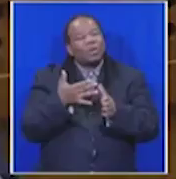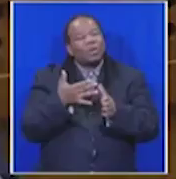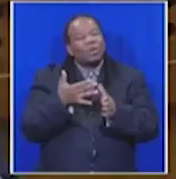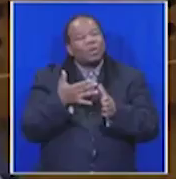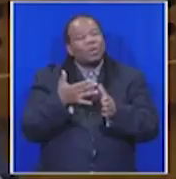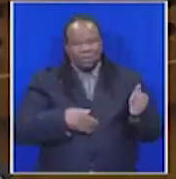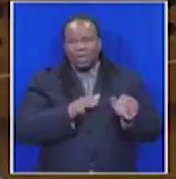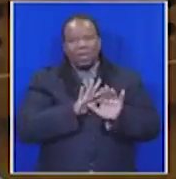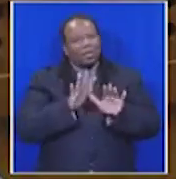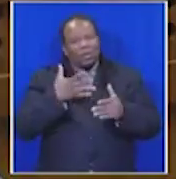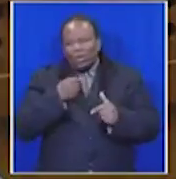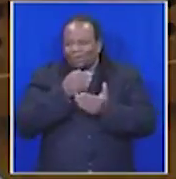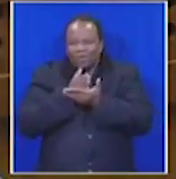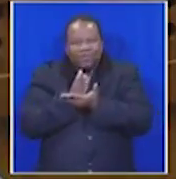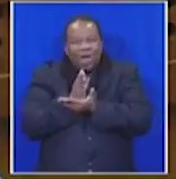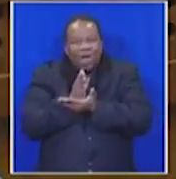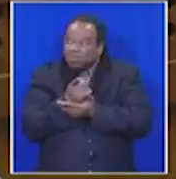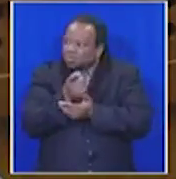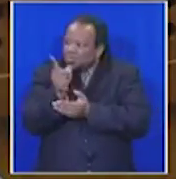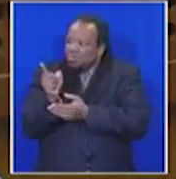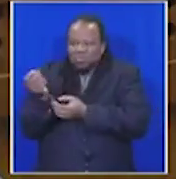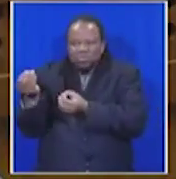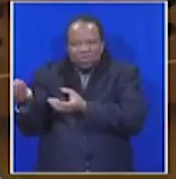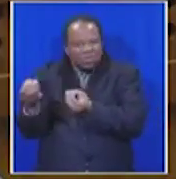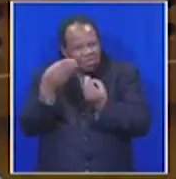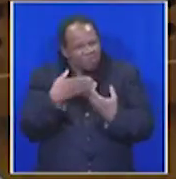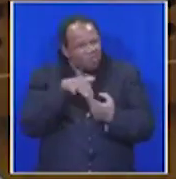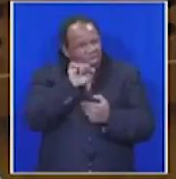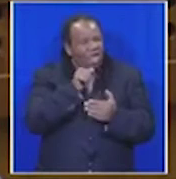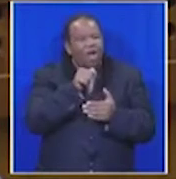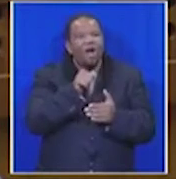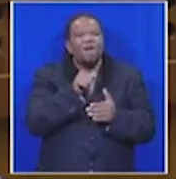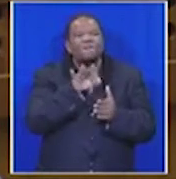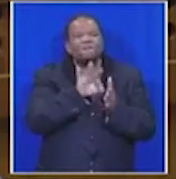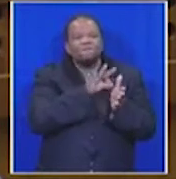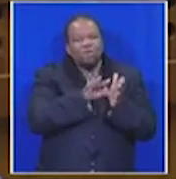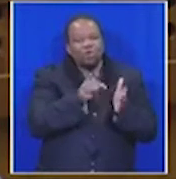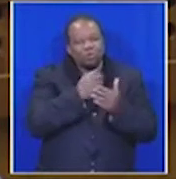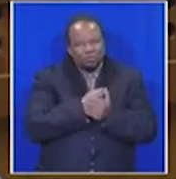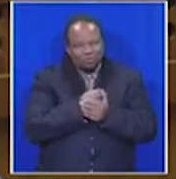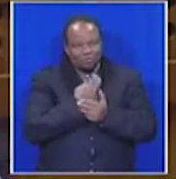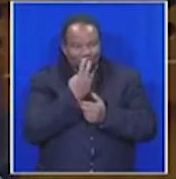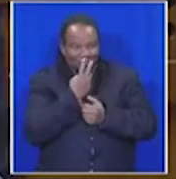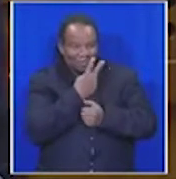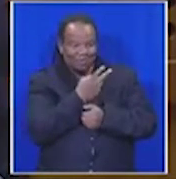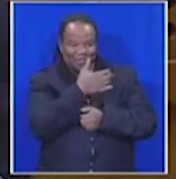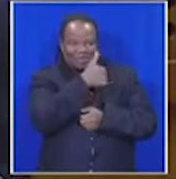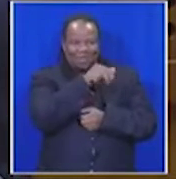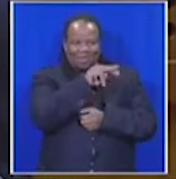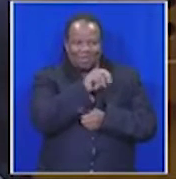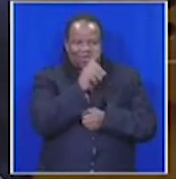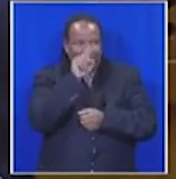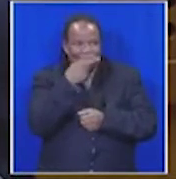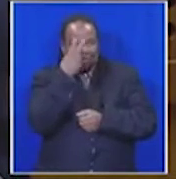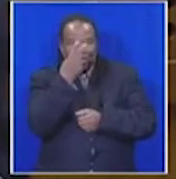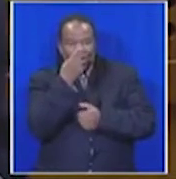is entitled to their votes. Secondly, the notion of an invincible ANC has crumbled. With the loss of